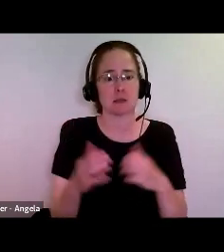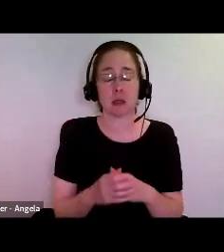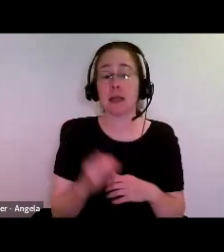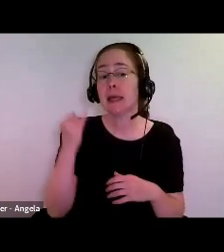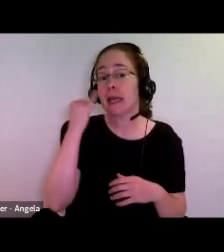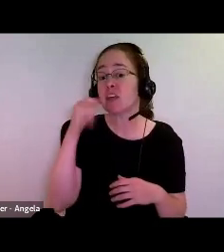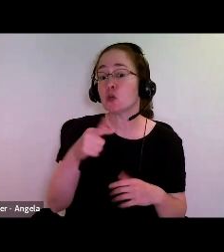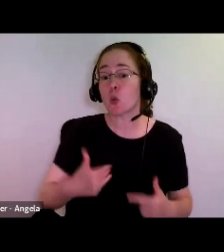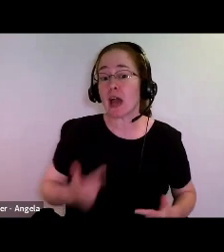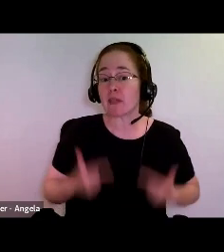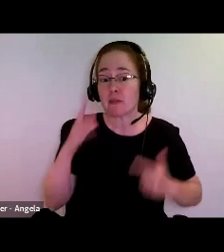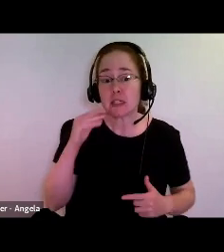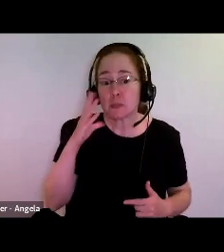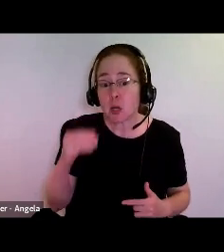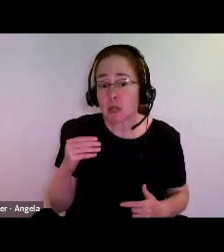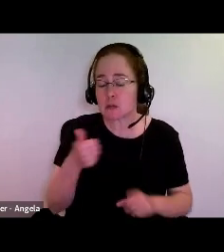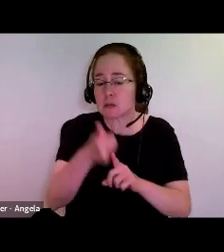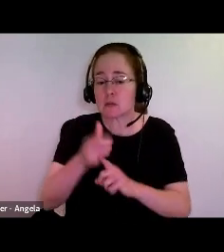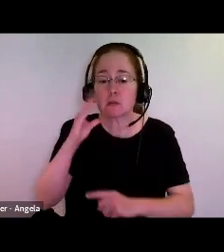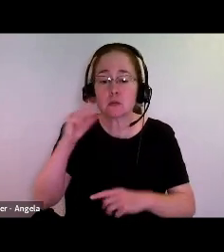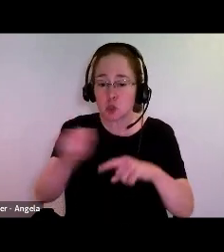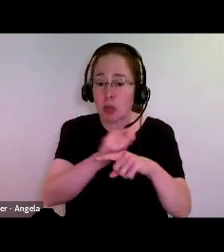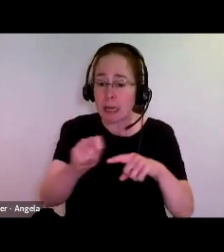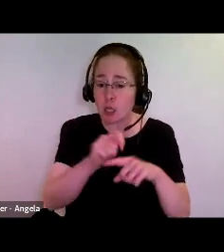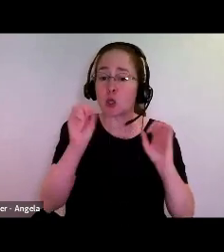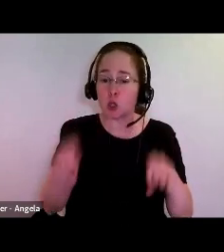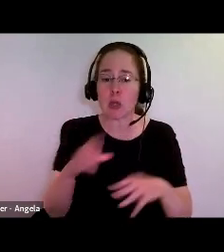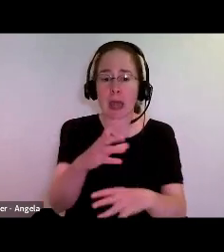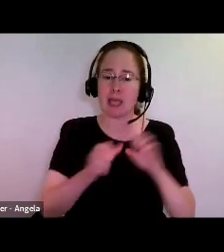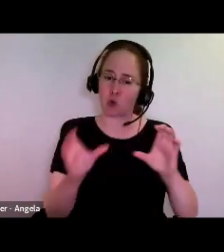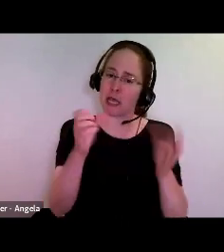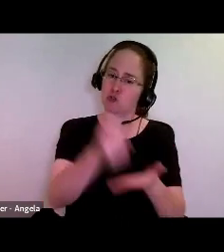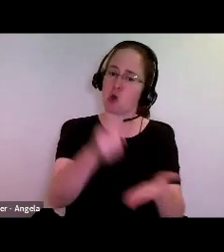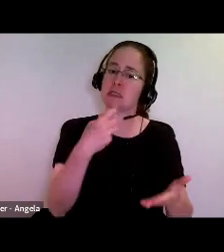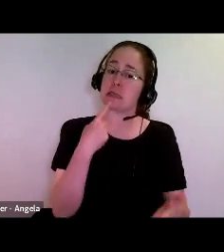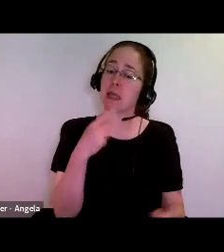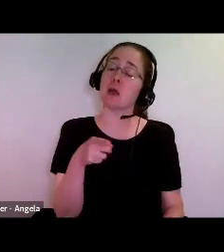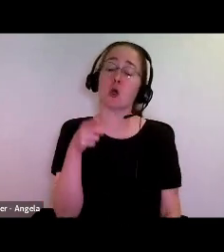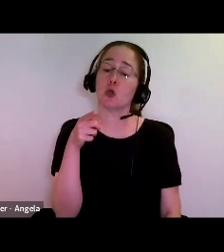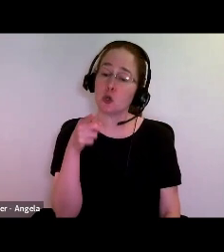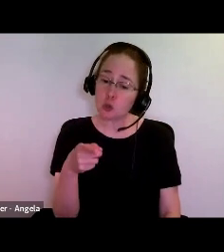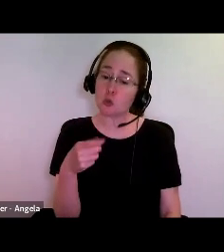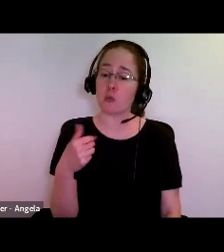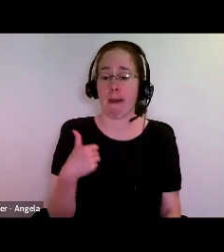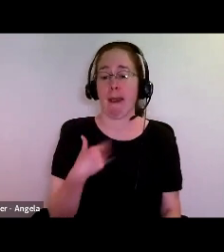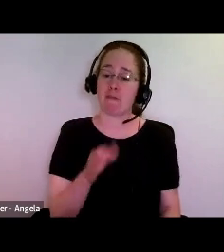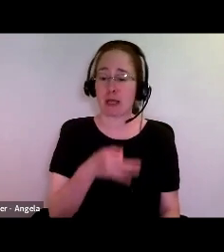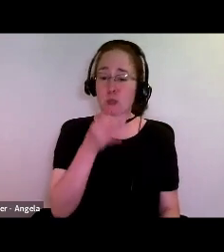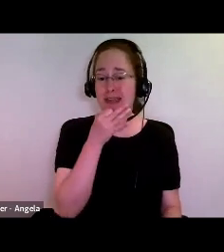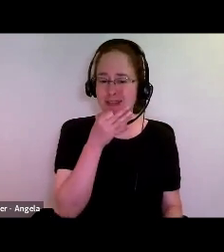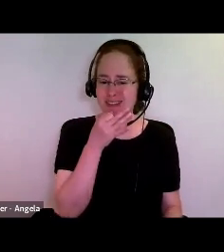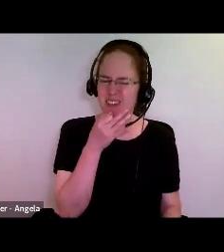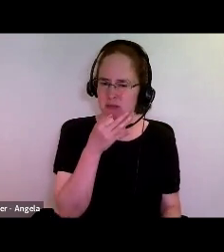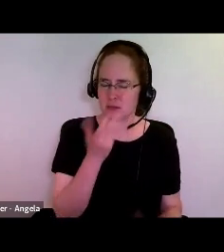you have lived experience, if you go through training, you can get a credential saying you've got some expertise